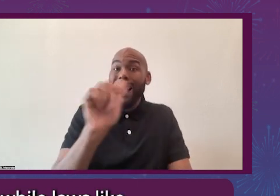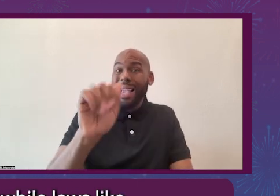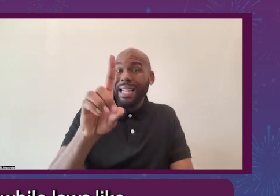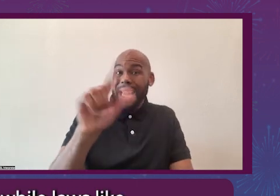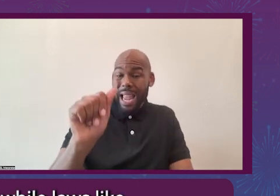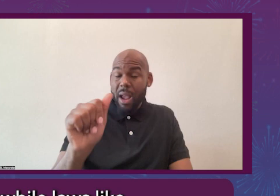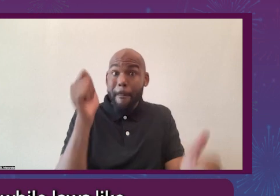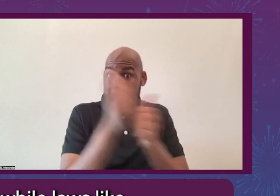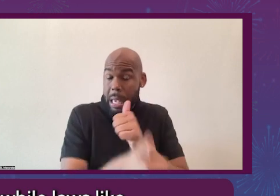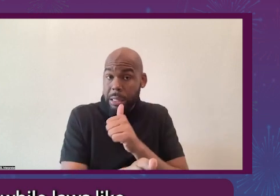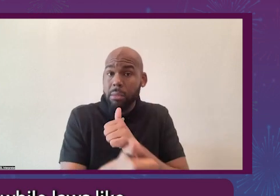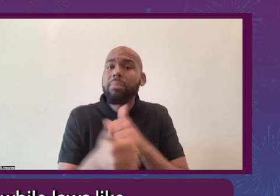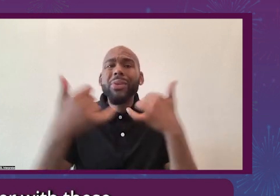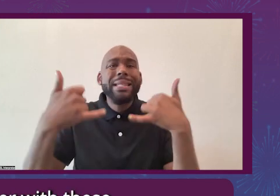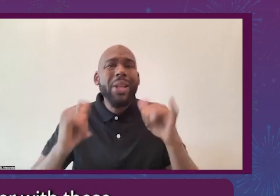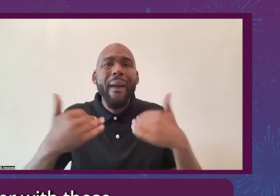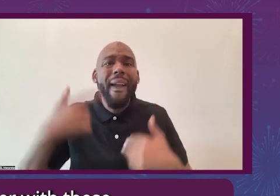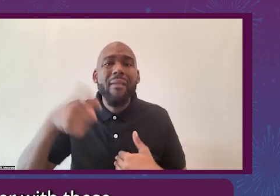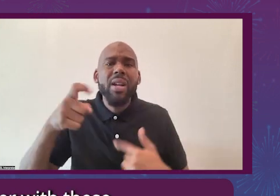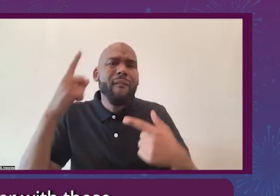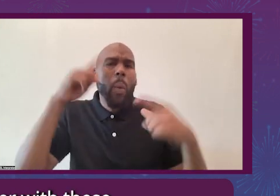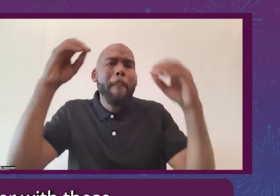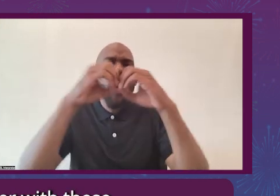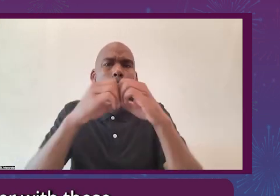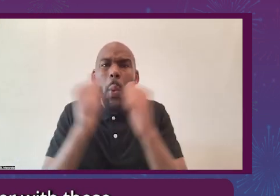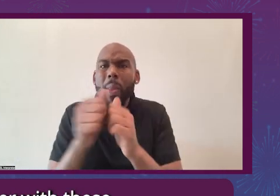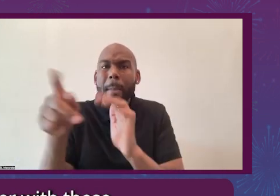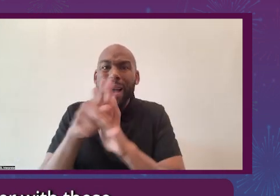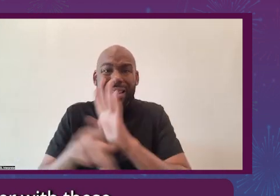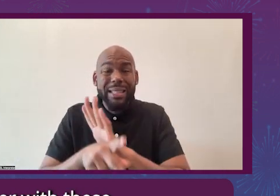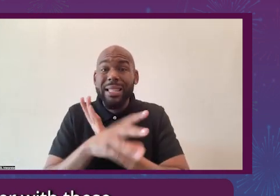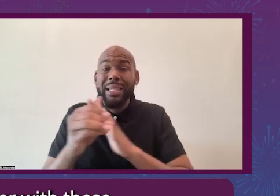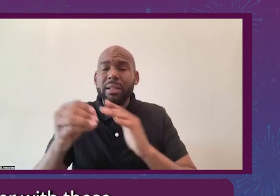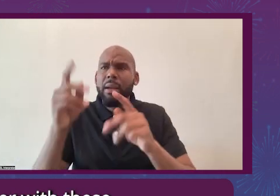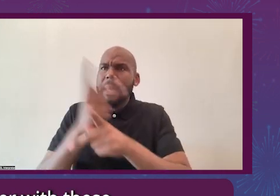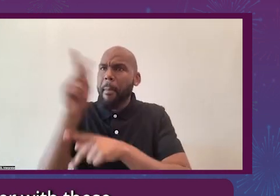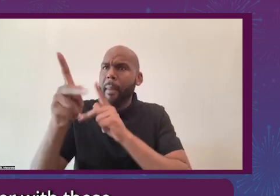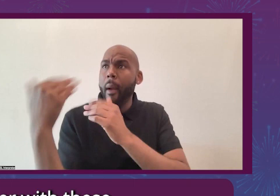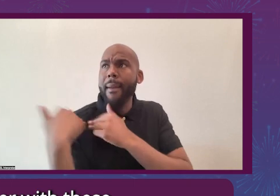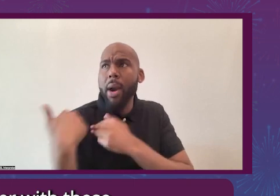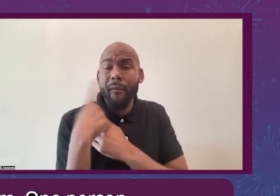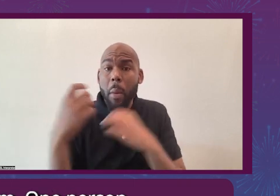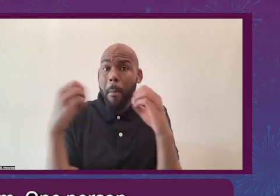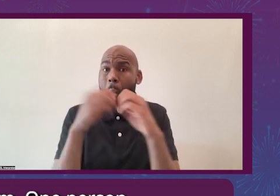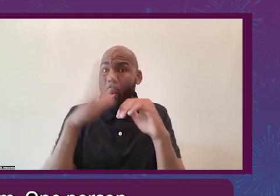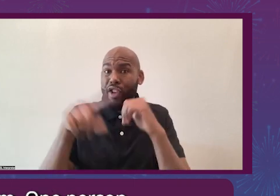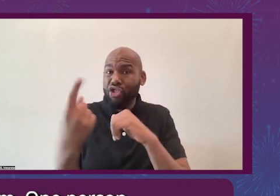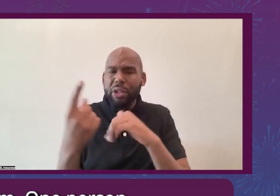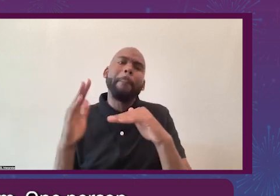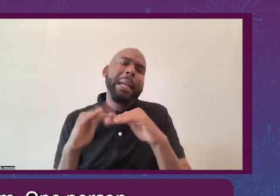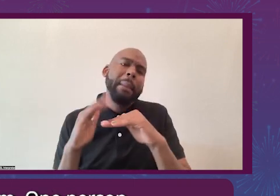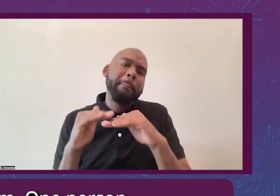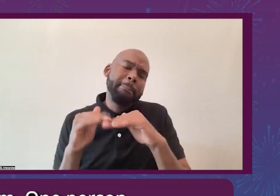like the American with Disabilities Act were passed, there is still a need to go further with these policies and to hold people accountable for more